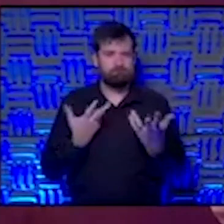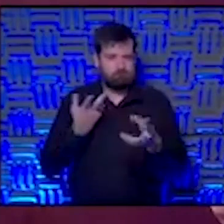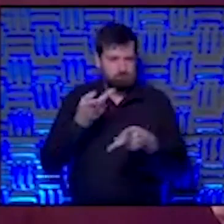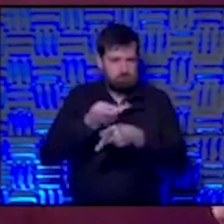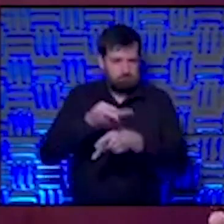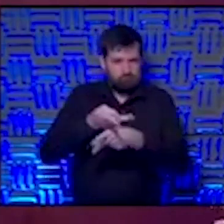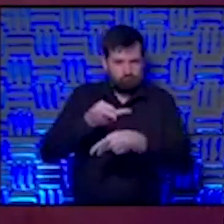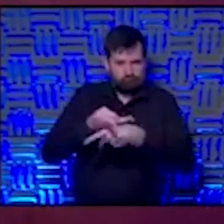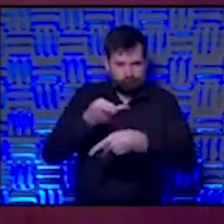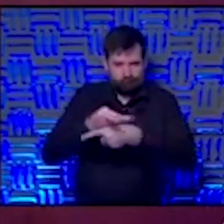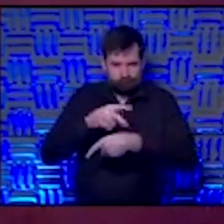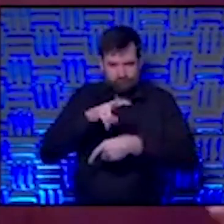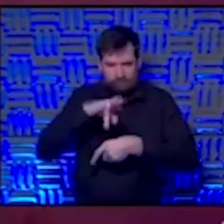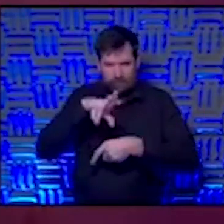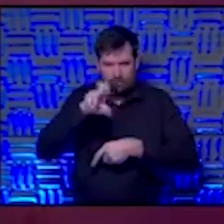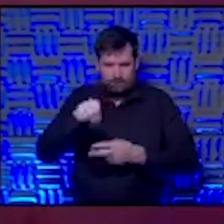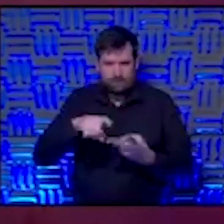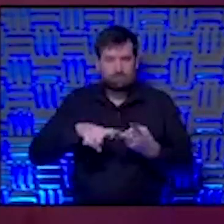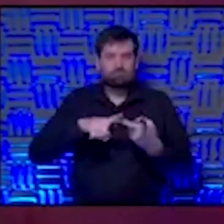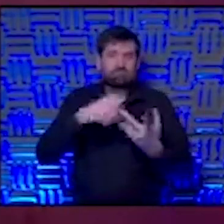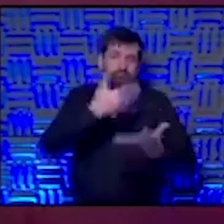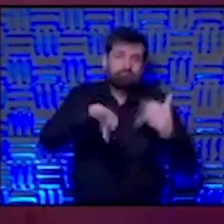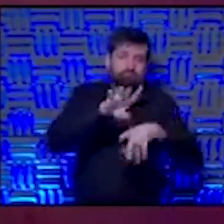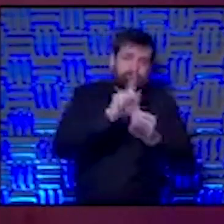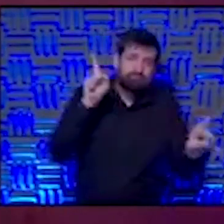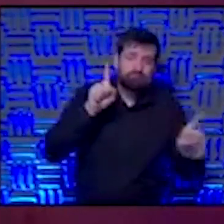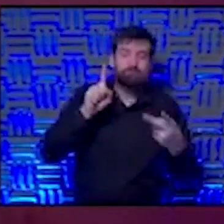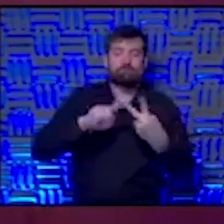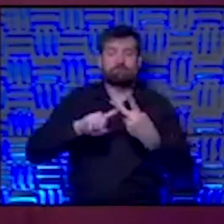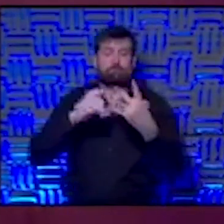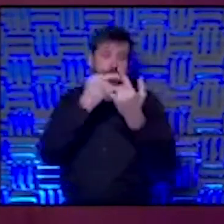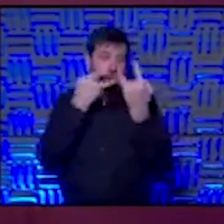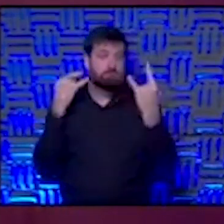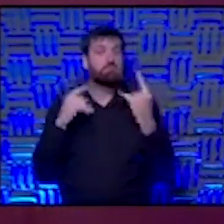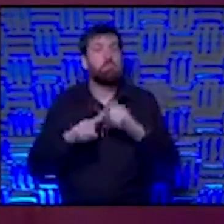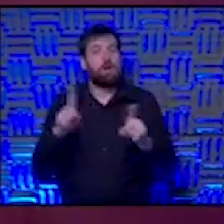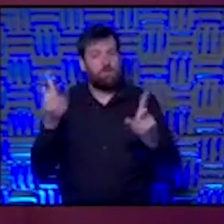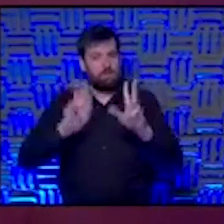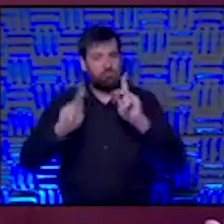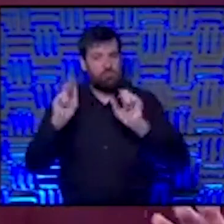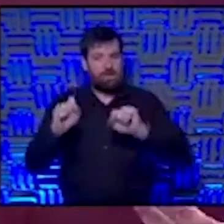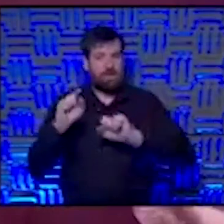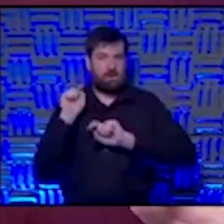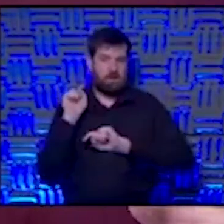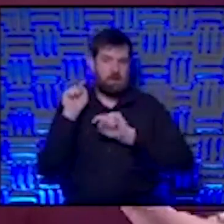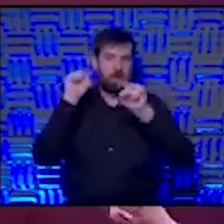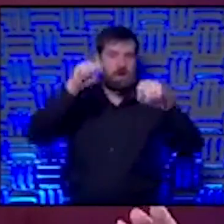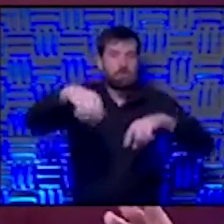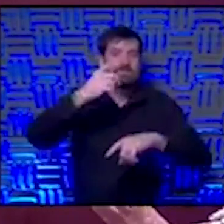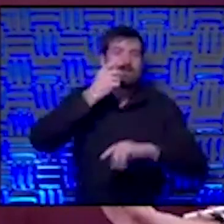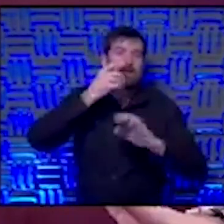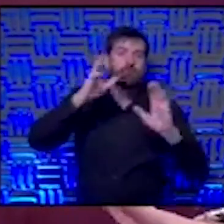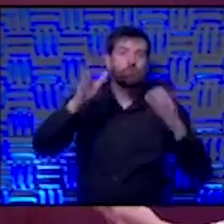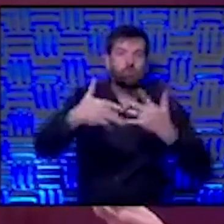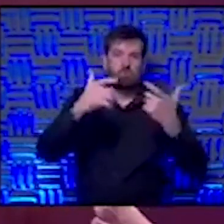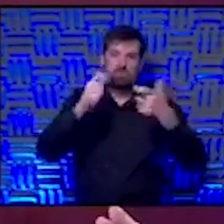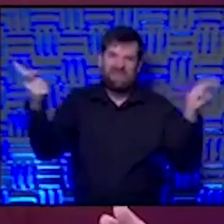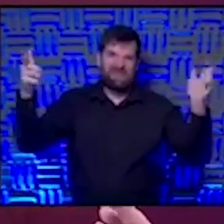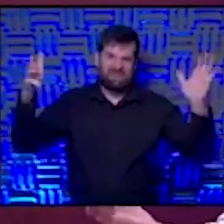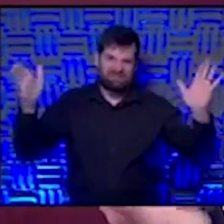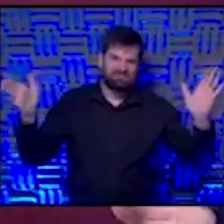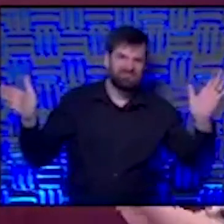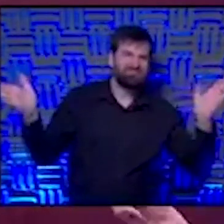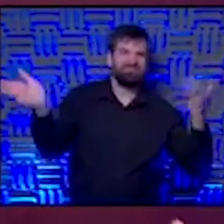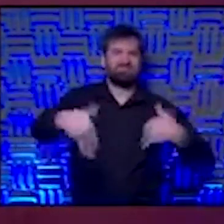virus in such a way that includes masking and distancing, but still letting people perhaps come into the dining room, a big open space,